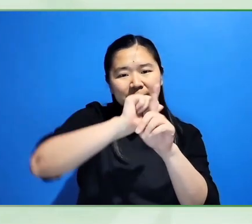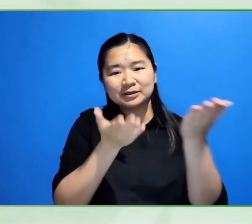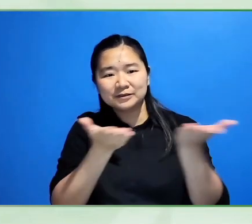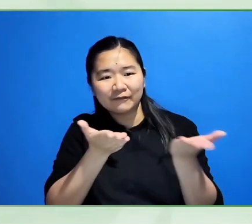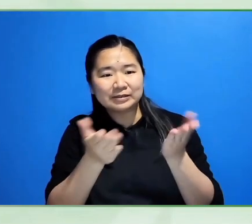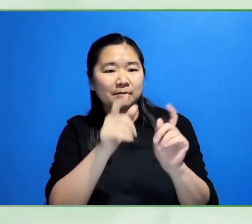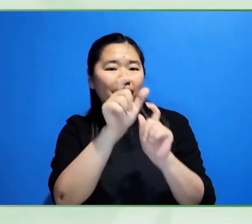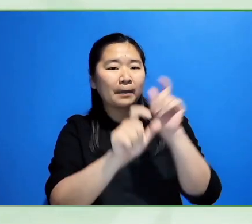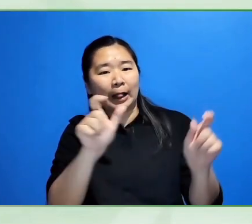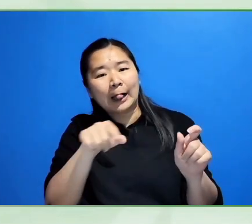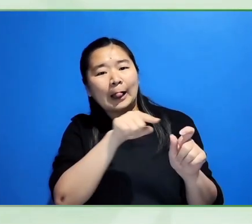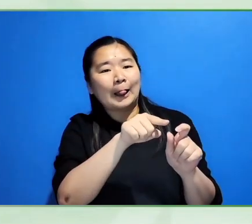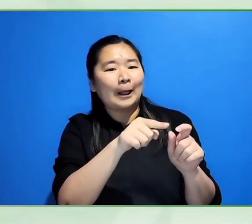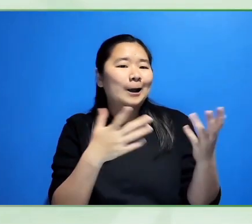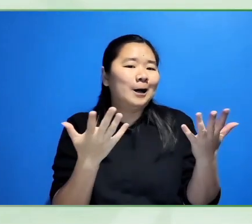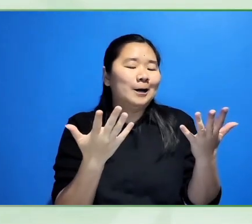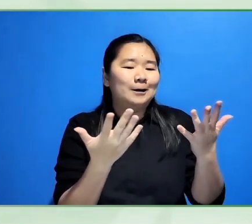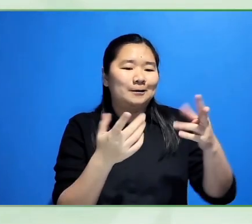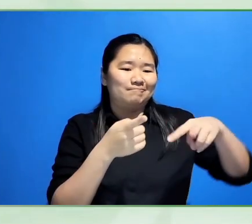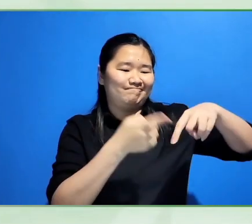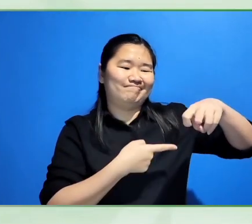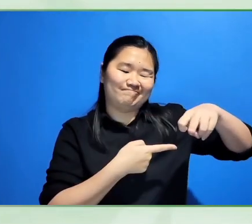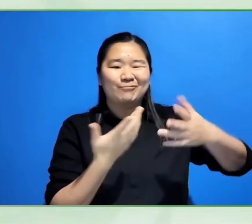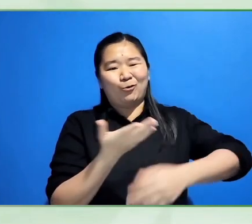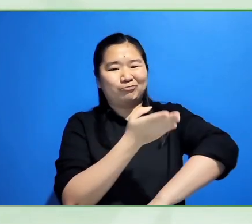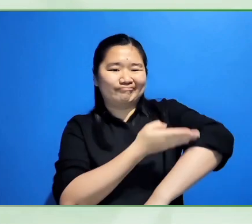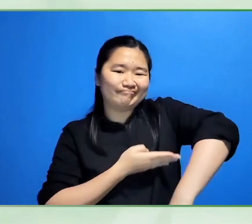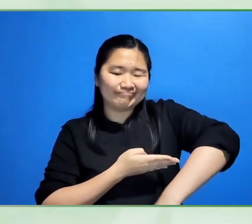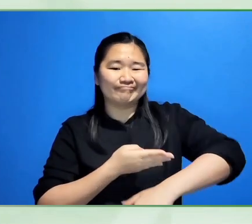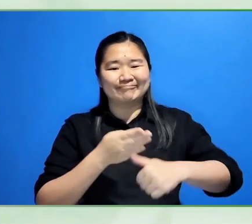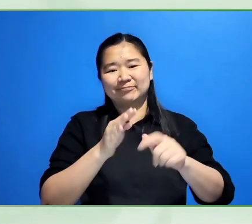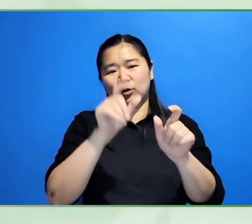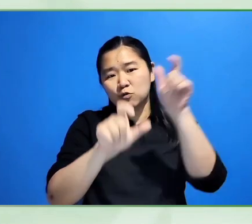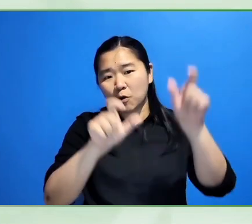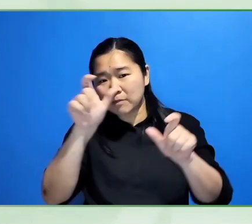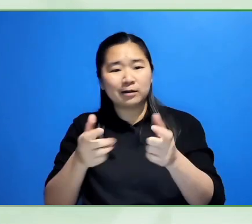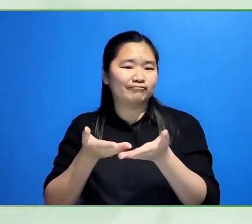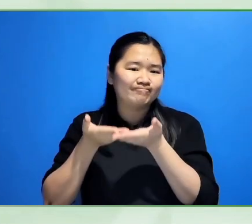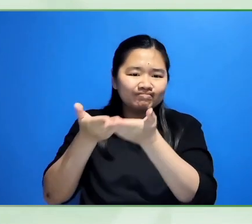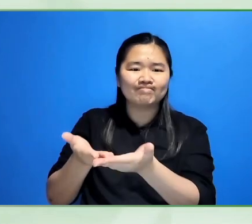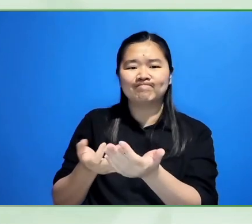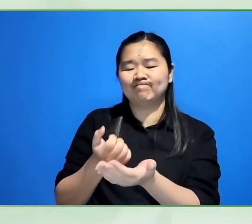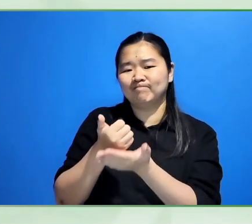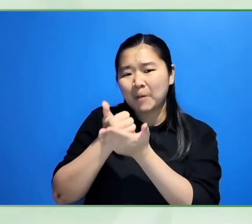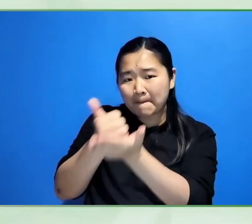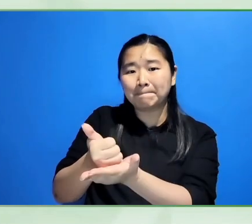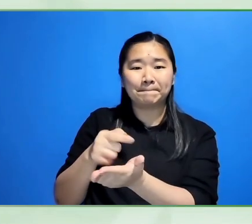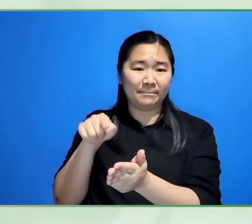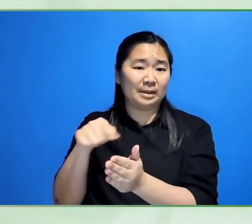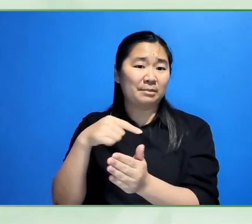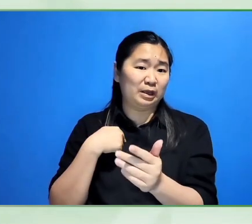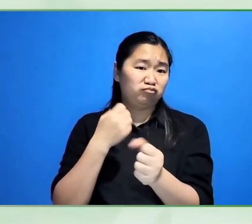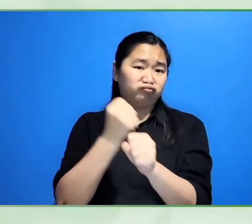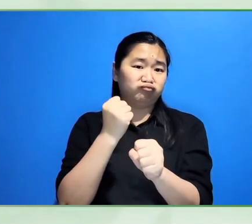very interested. Most of our patients presented with amputations due